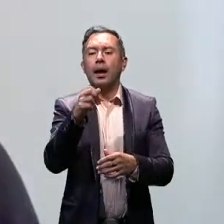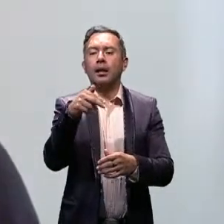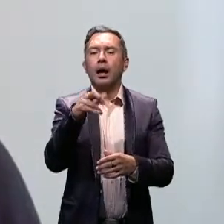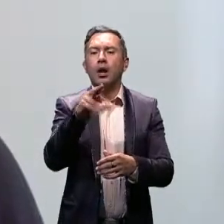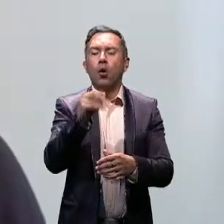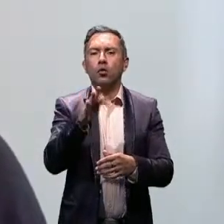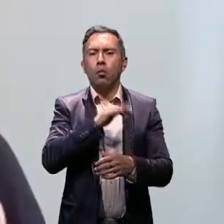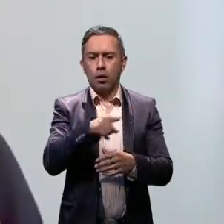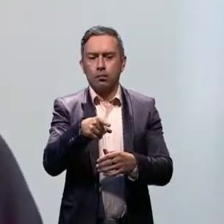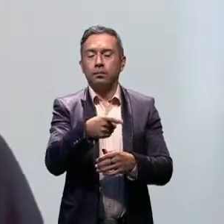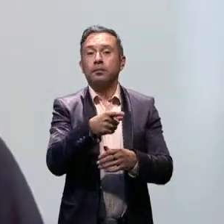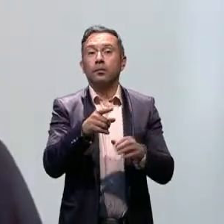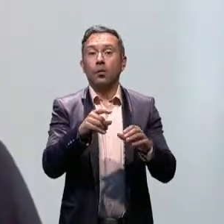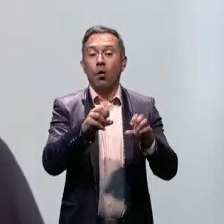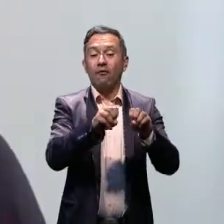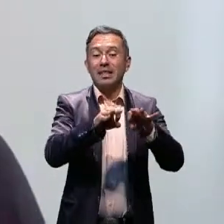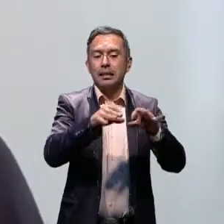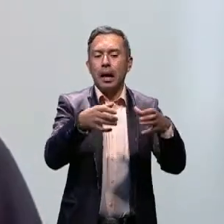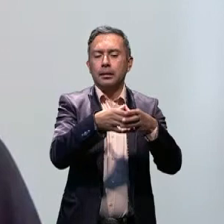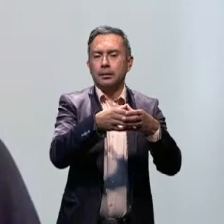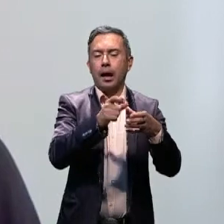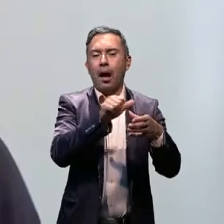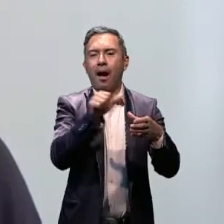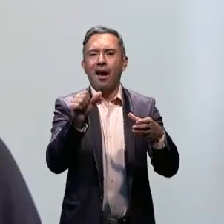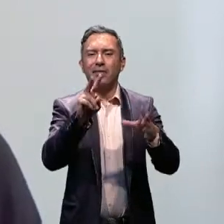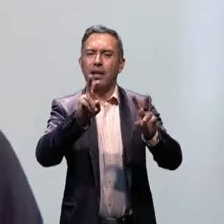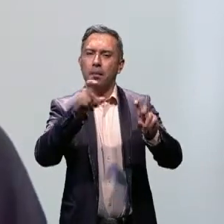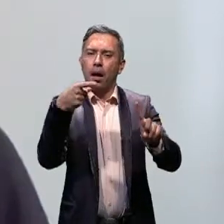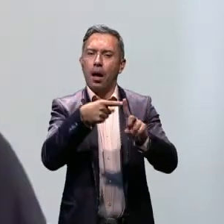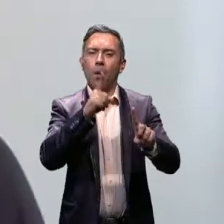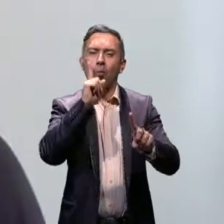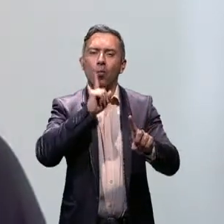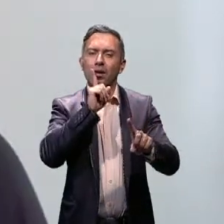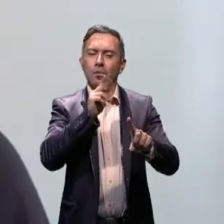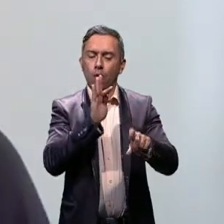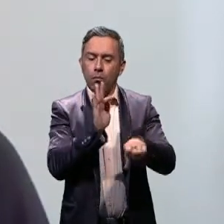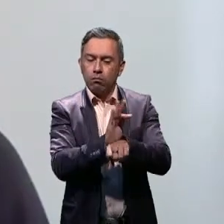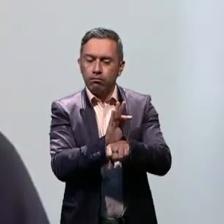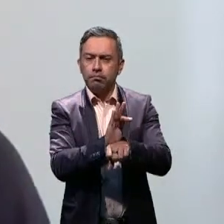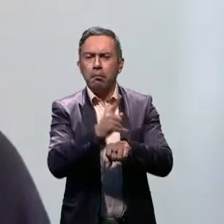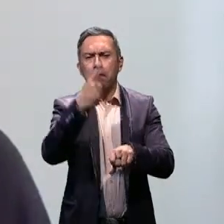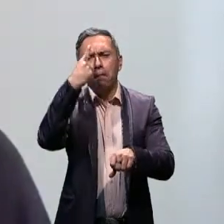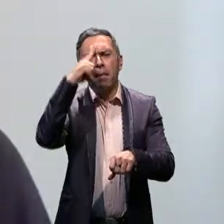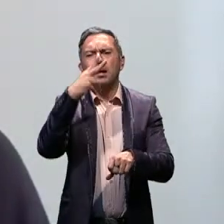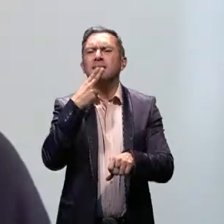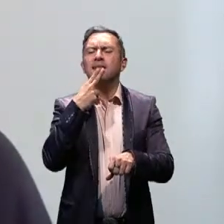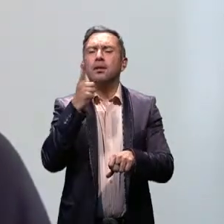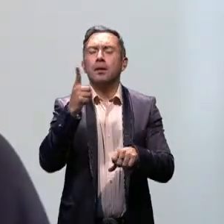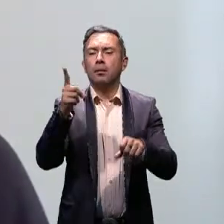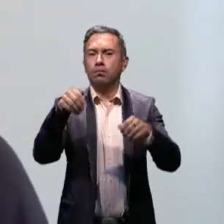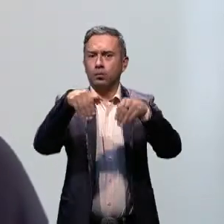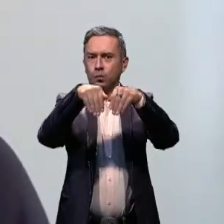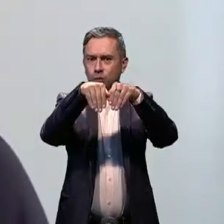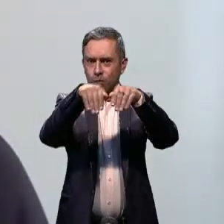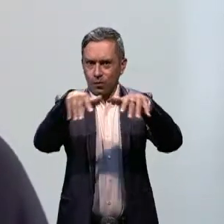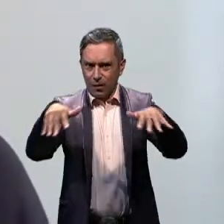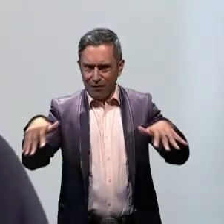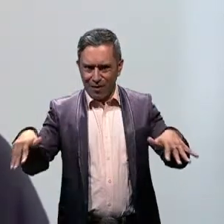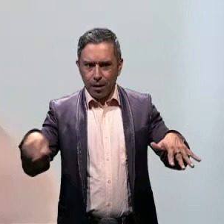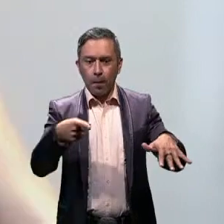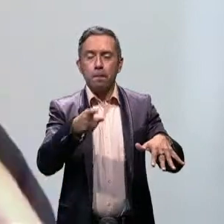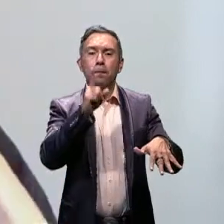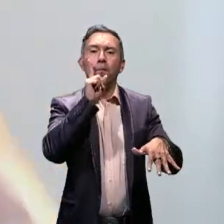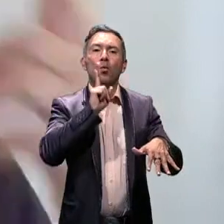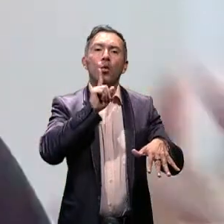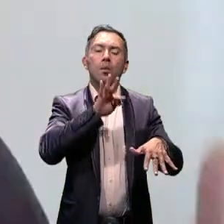capacity within the context of women of identifying in a transversal way the